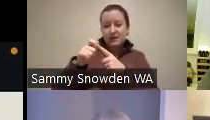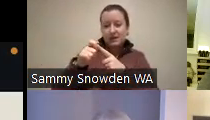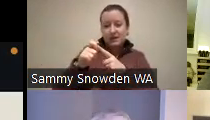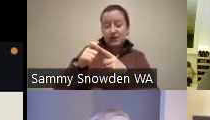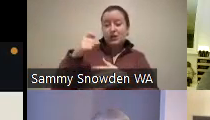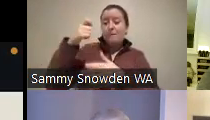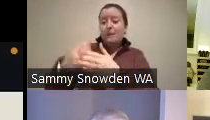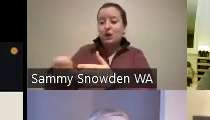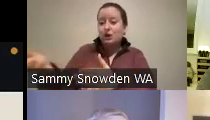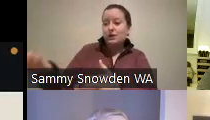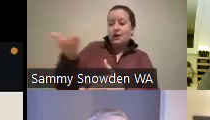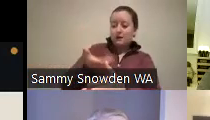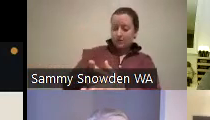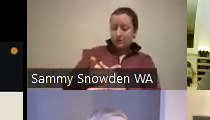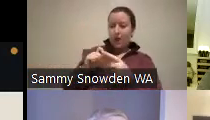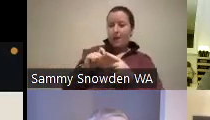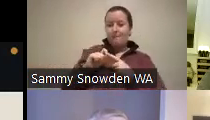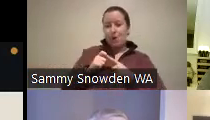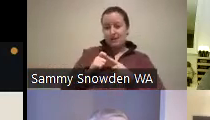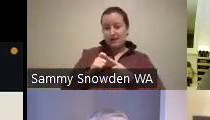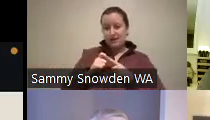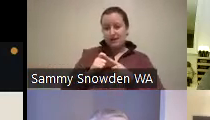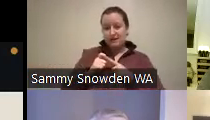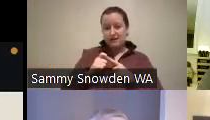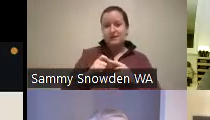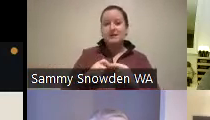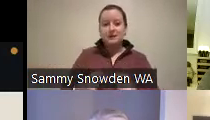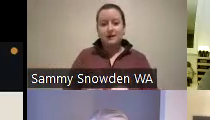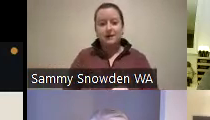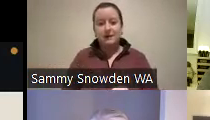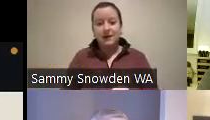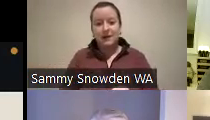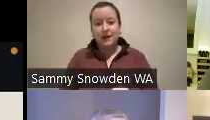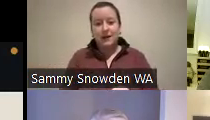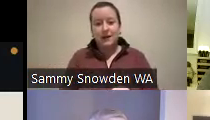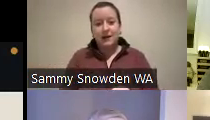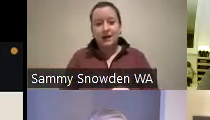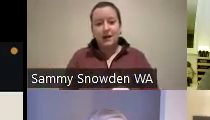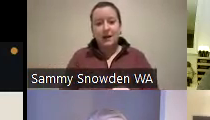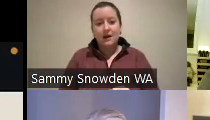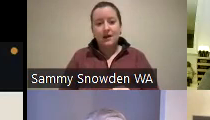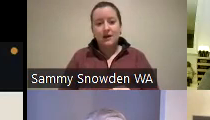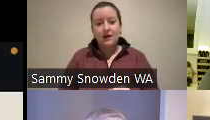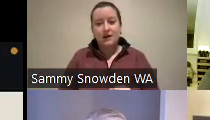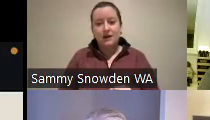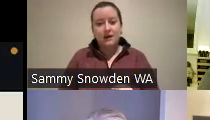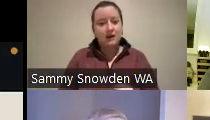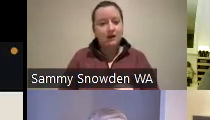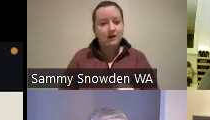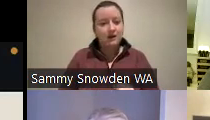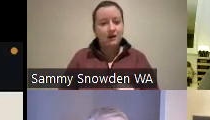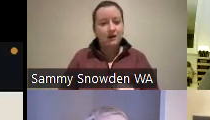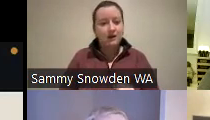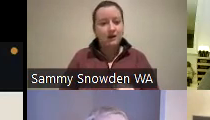the protein powder and the supplements and lots of other things that can help support us. You're more likely to get the most from your oils. I do find that,